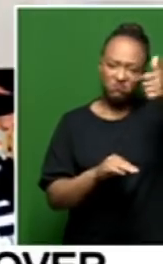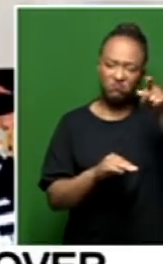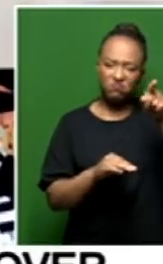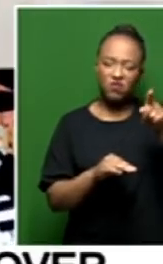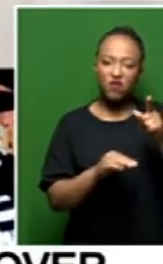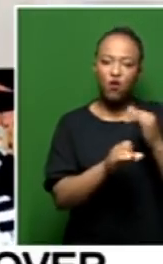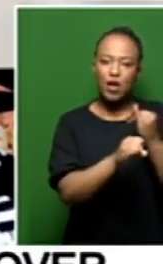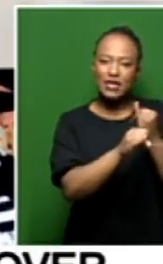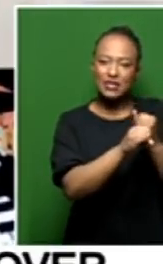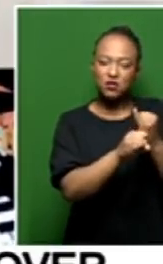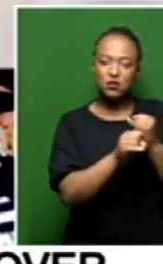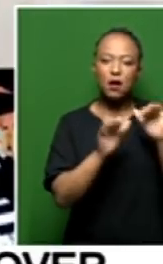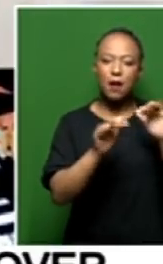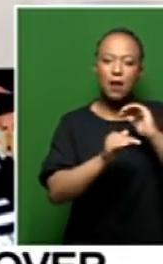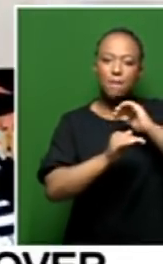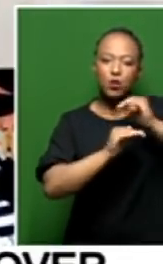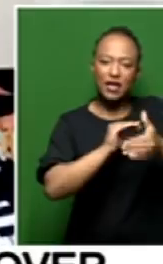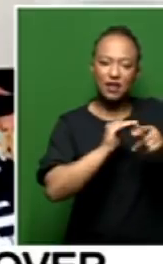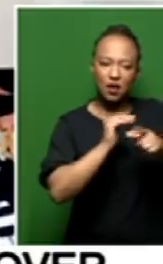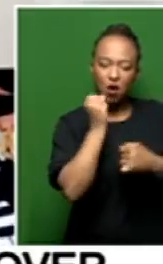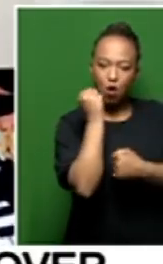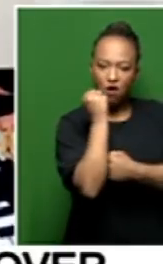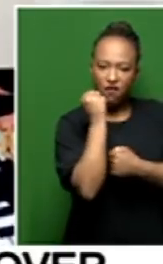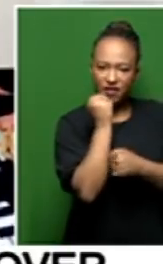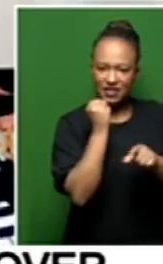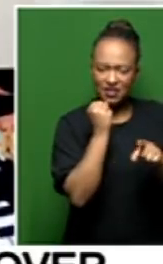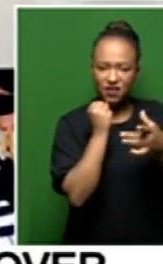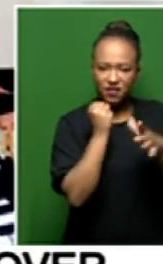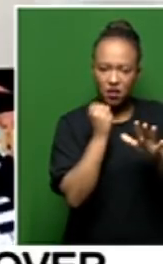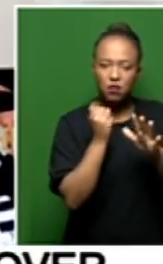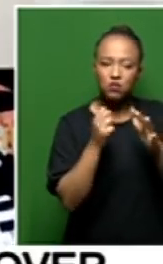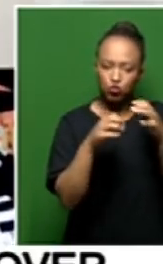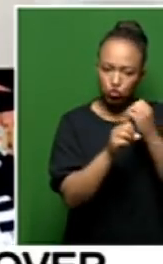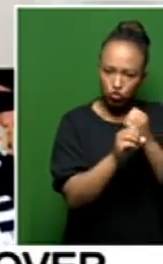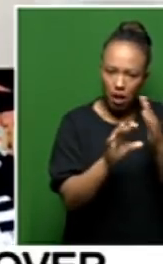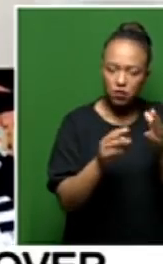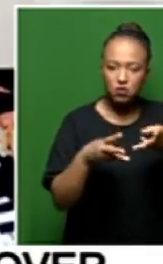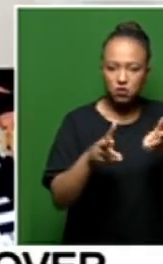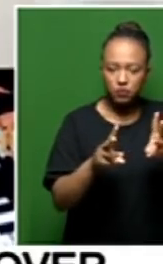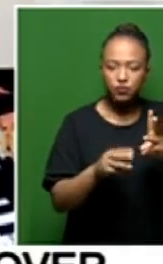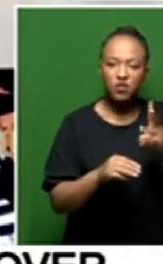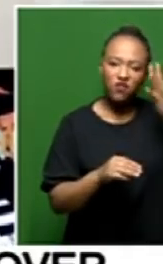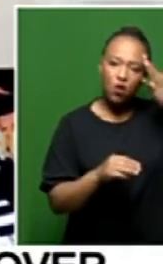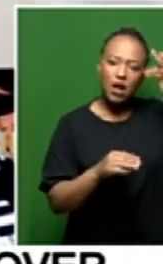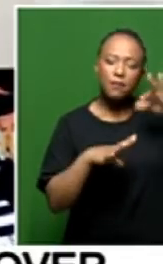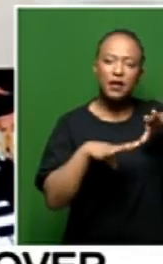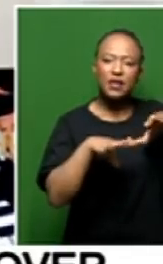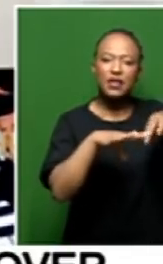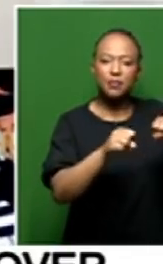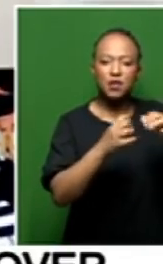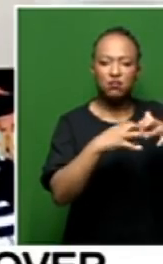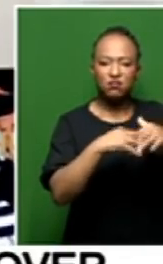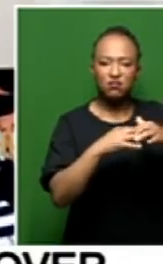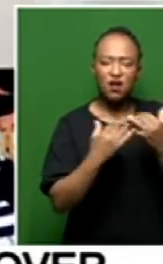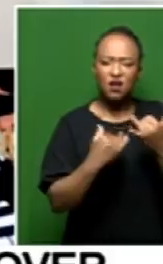particular institution, that is the Public Protector's Office, that actually paved the way for the State Capture Commission to be instituted. What are